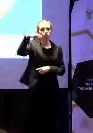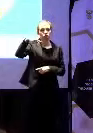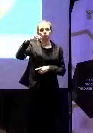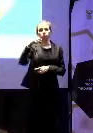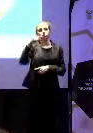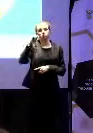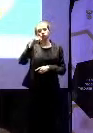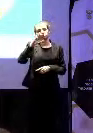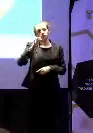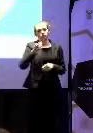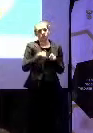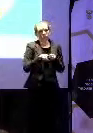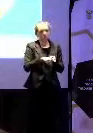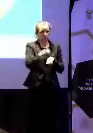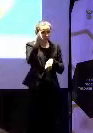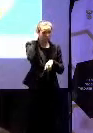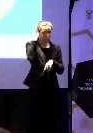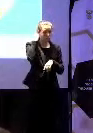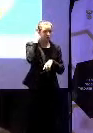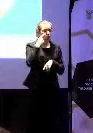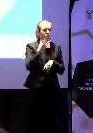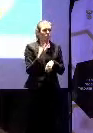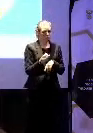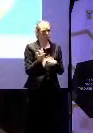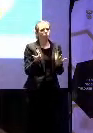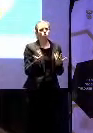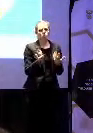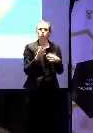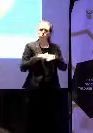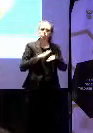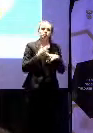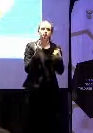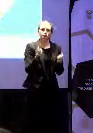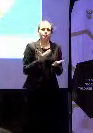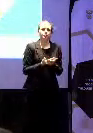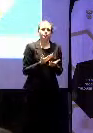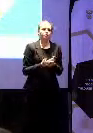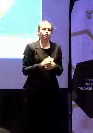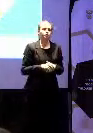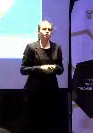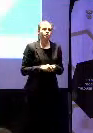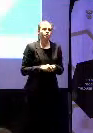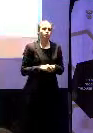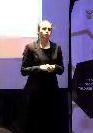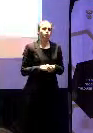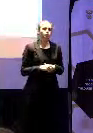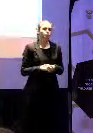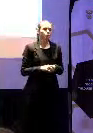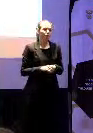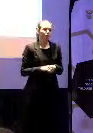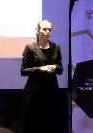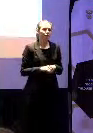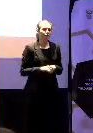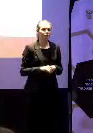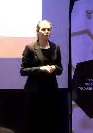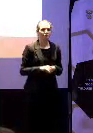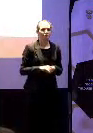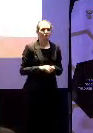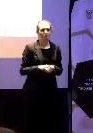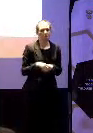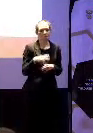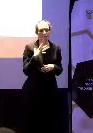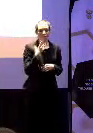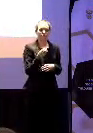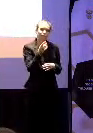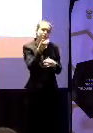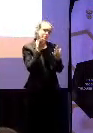PGNCs and their secretariat, there's a whole lot more they can do. They, on the other hand, have the access